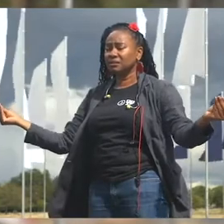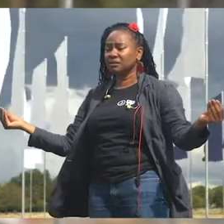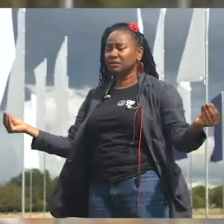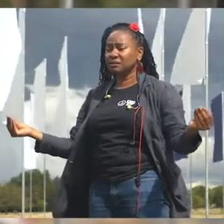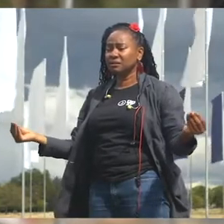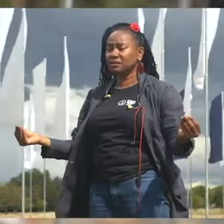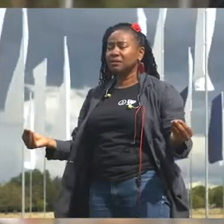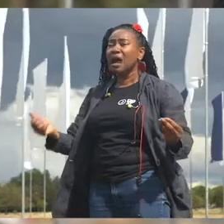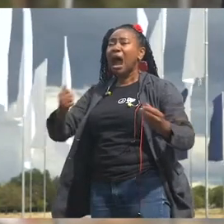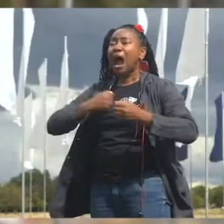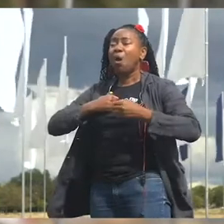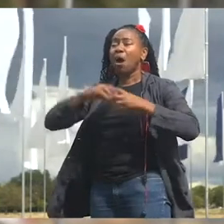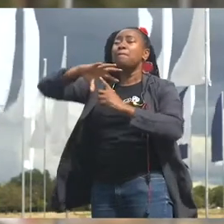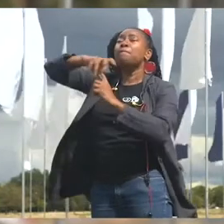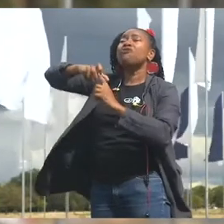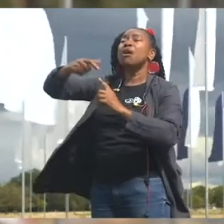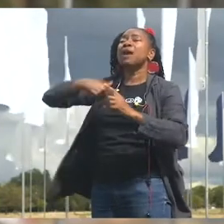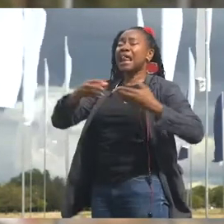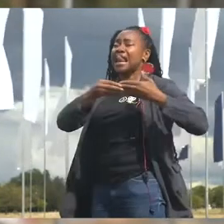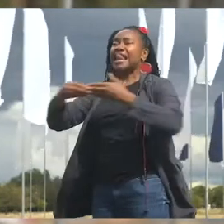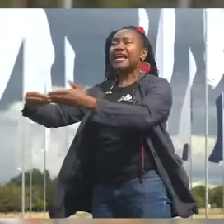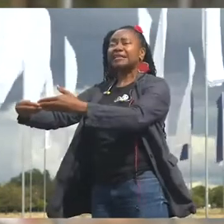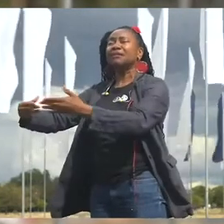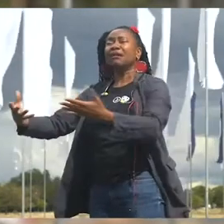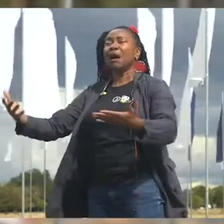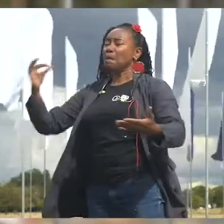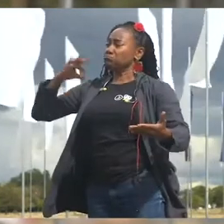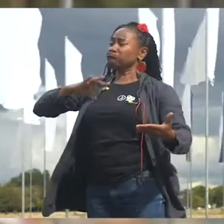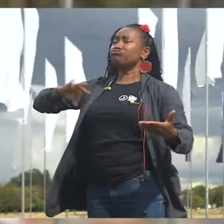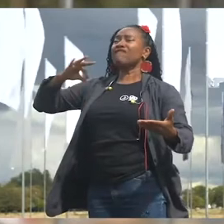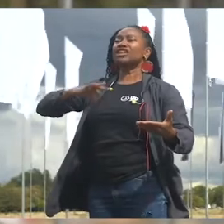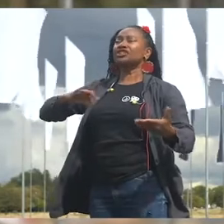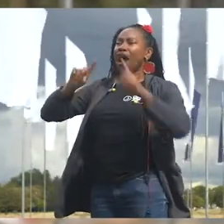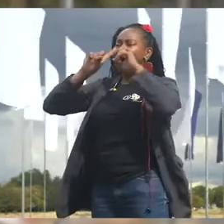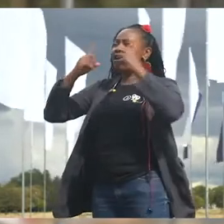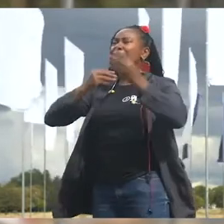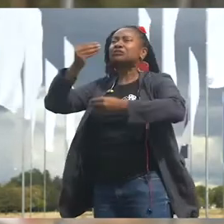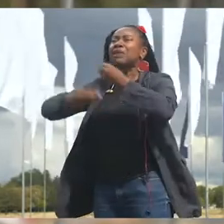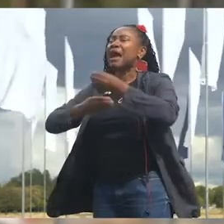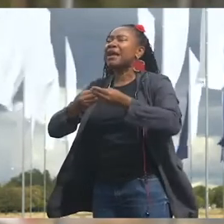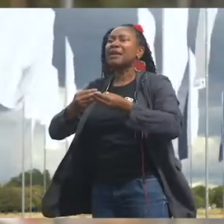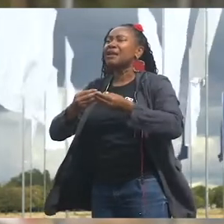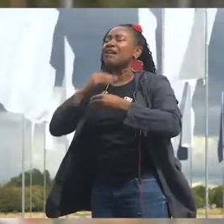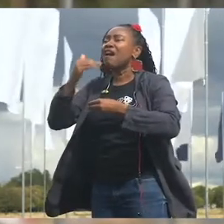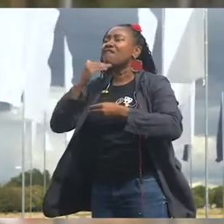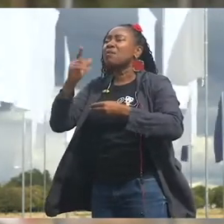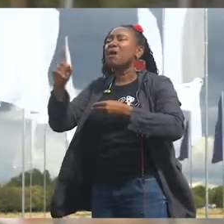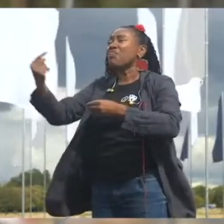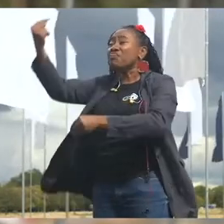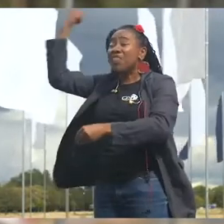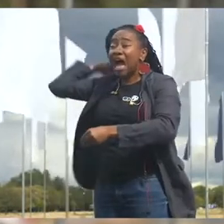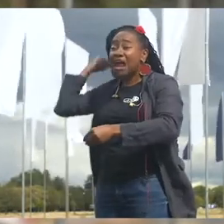Leading our borough is a privilege I can never adequately describe. But in those dark days and moments, it was